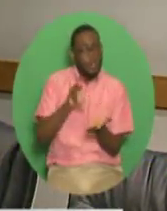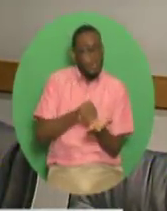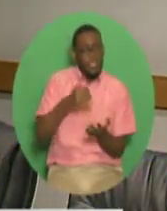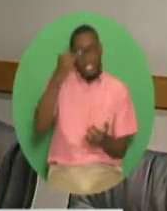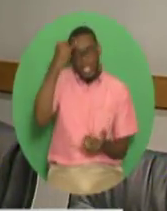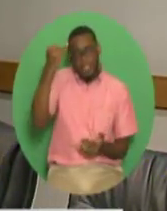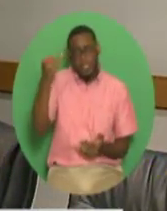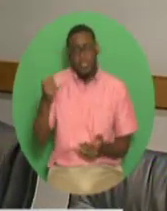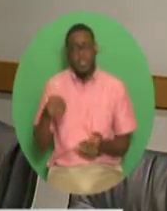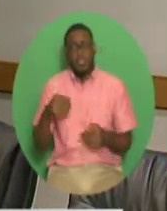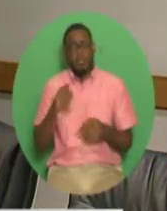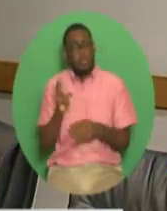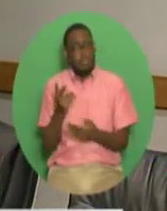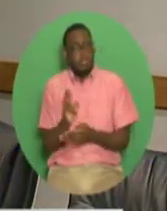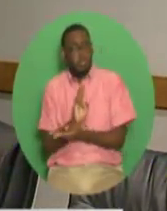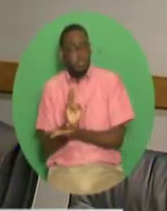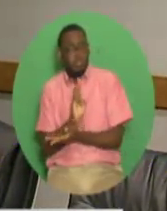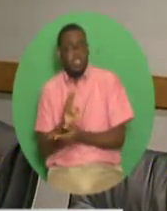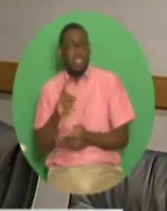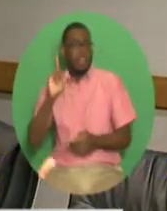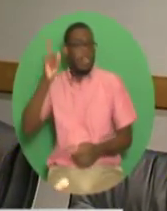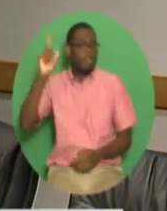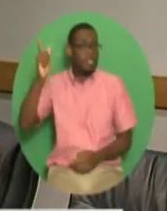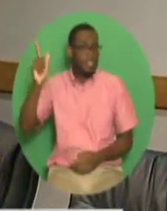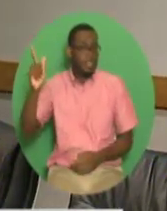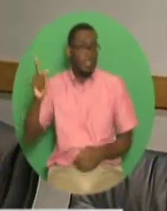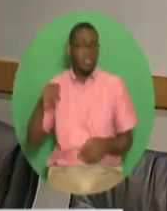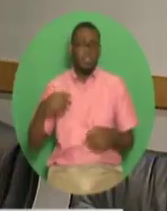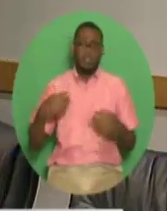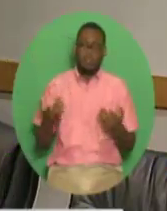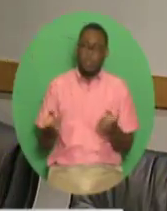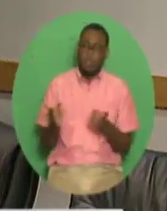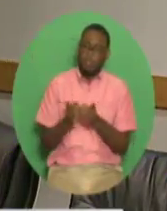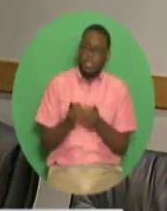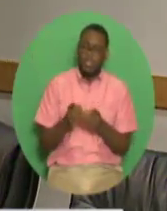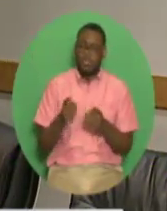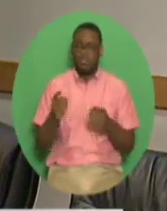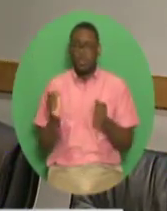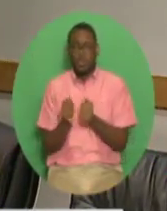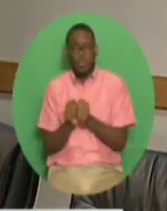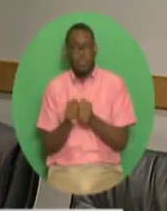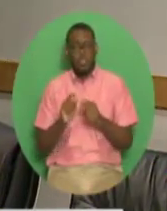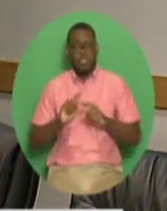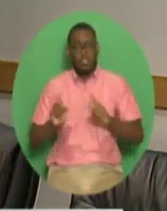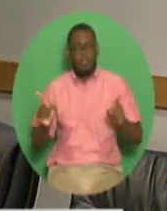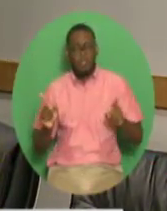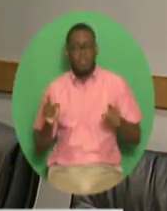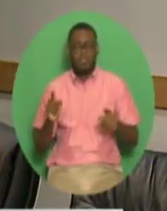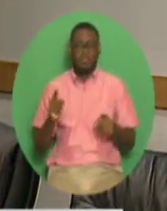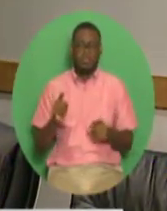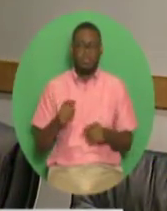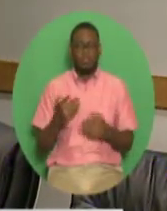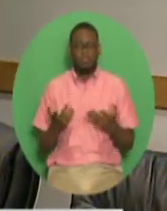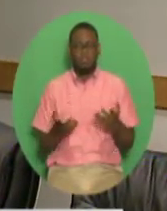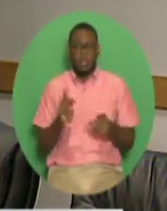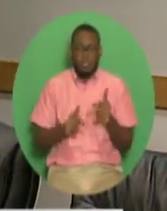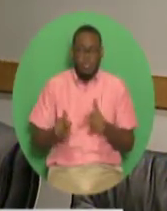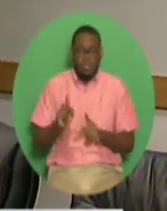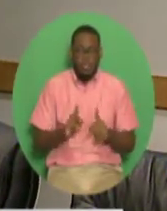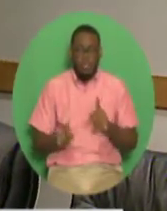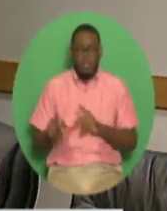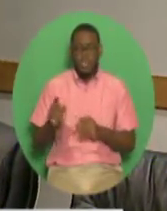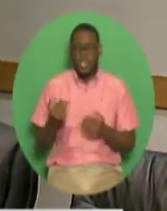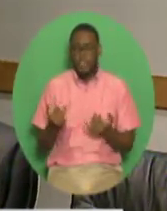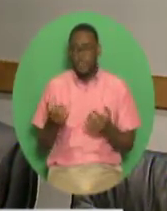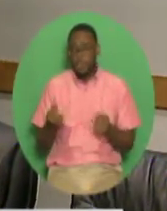met with the ambassador, and we plan to utilize and have that program started there, and he plans to spill over to Port of Spain,